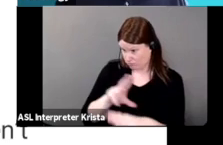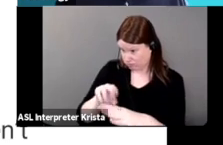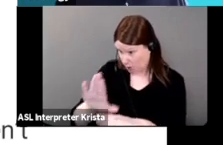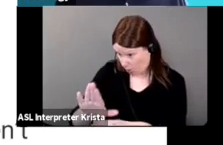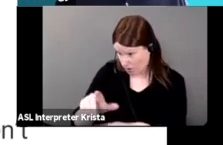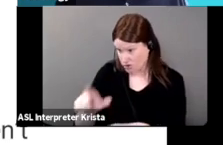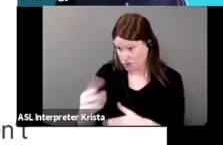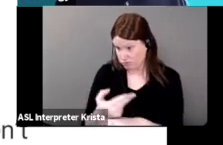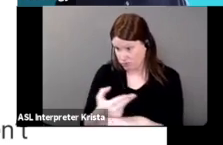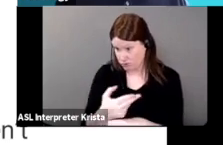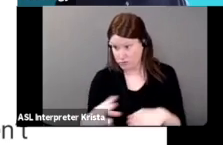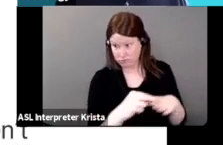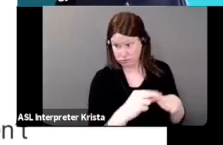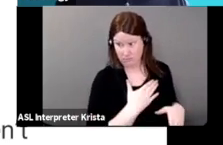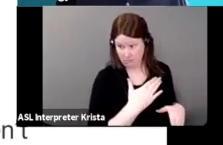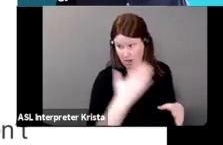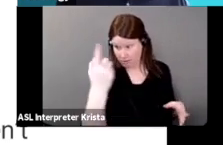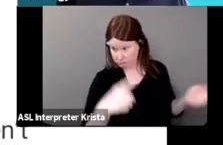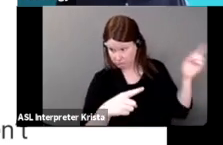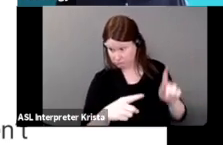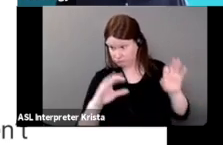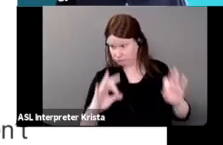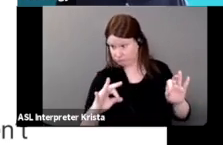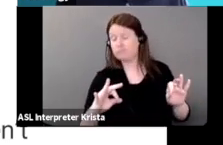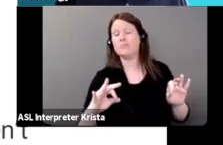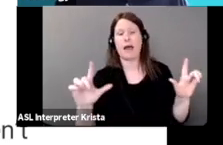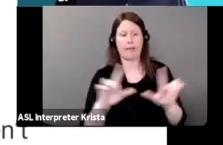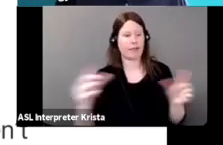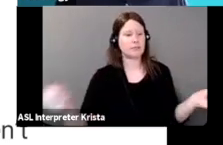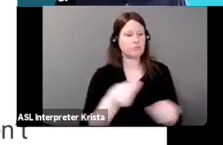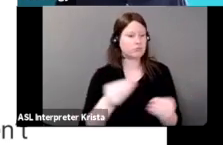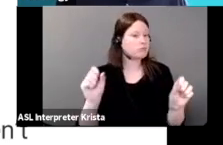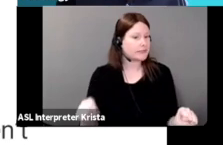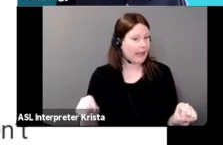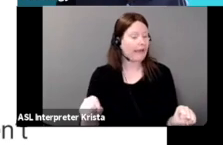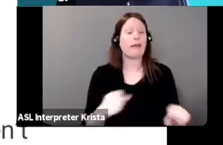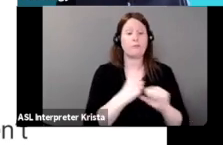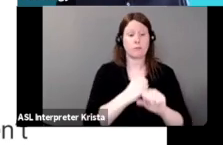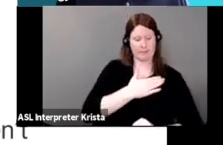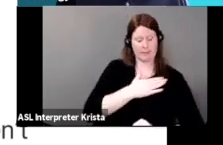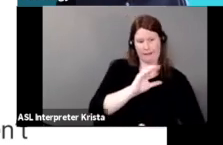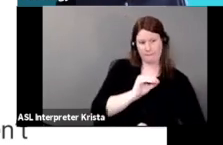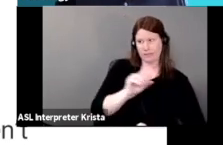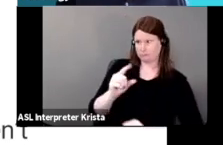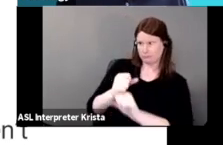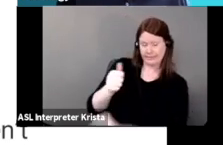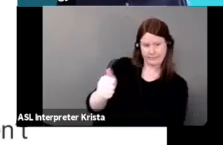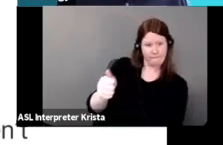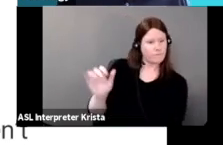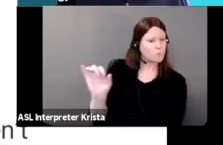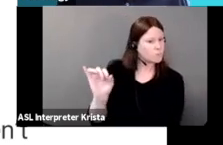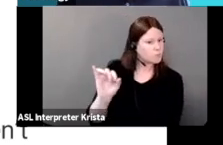by cross-licensing, you're basically protecting yourself, and the other companies protecting themselves, and everyone